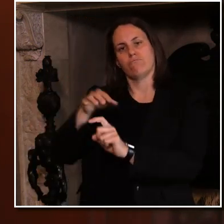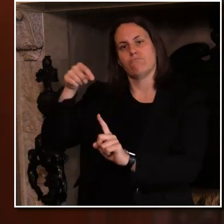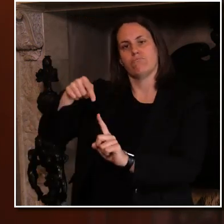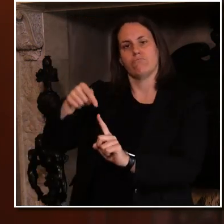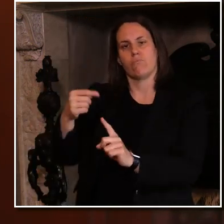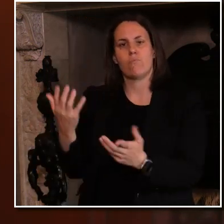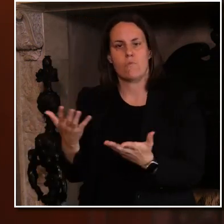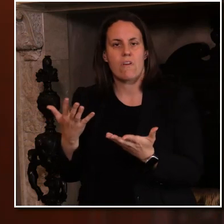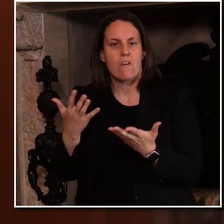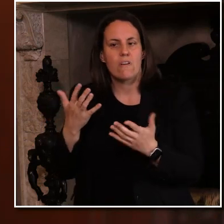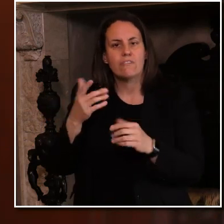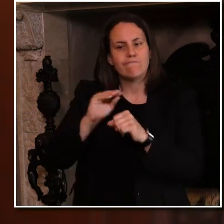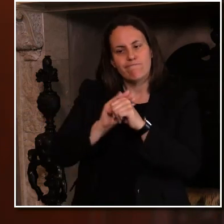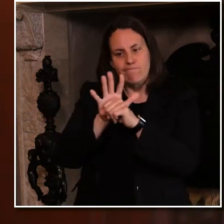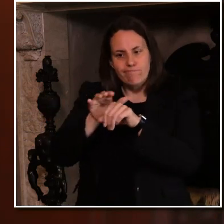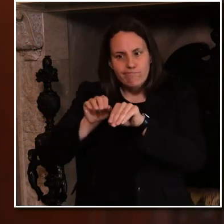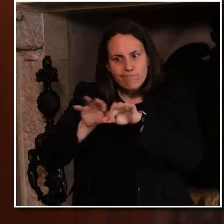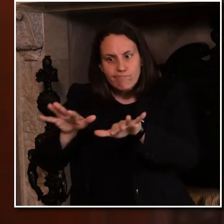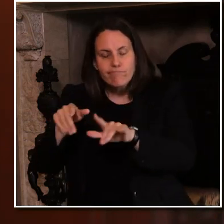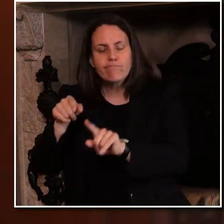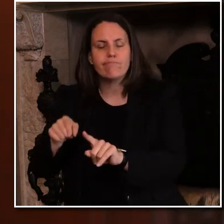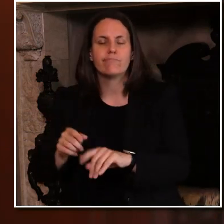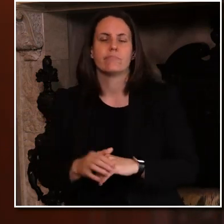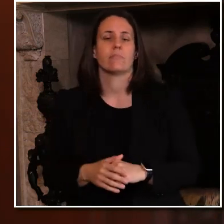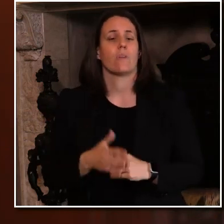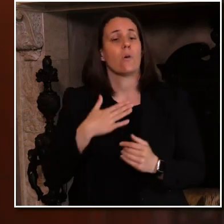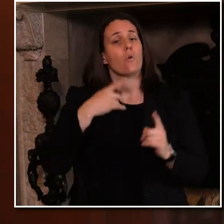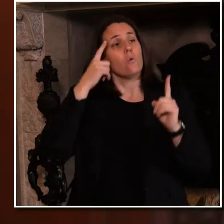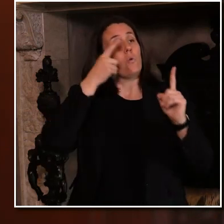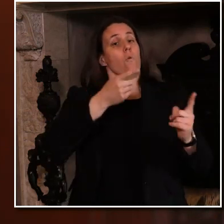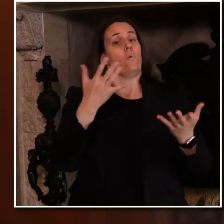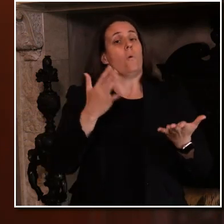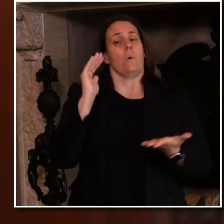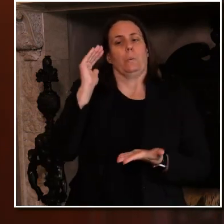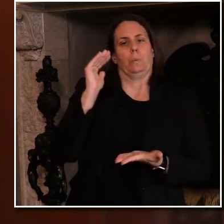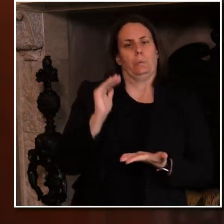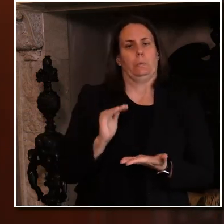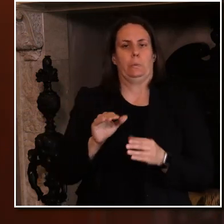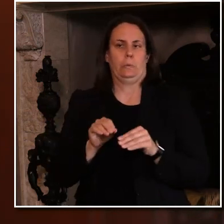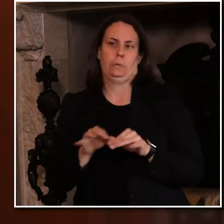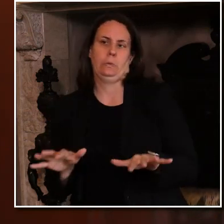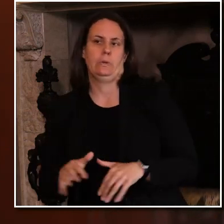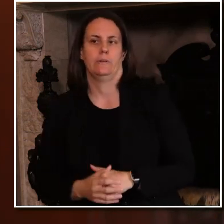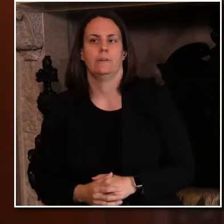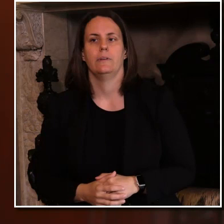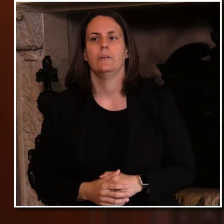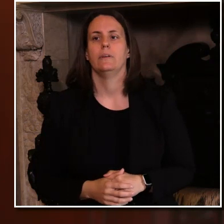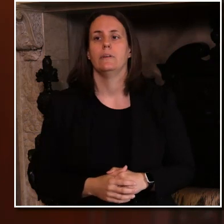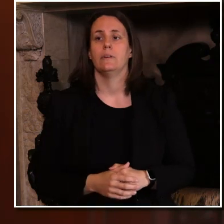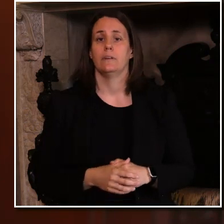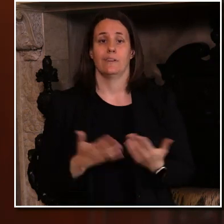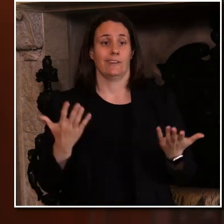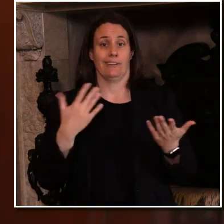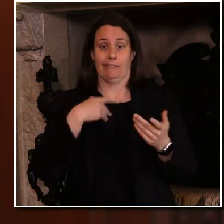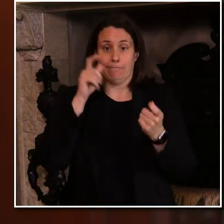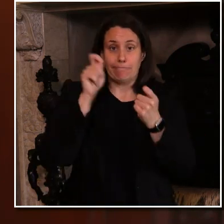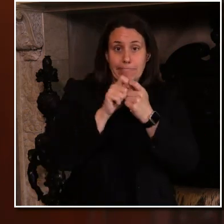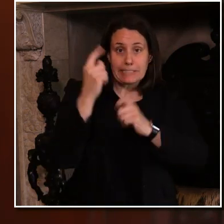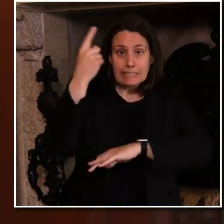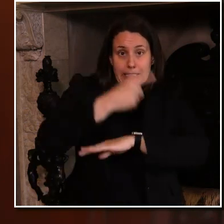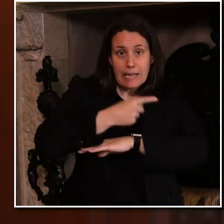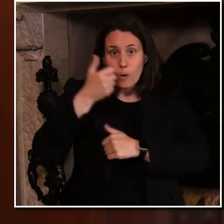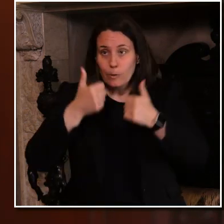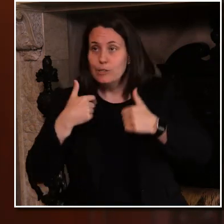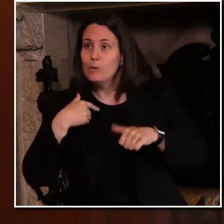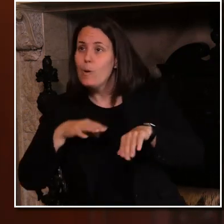switch. Believe me, I understand that is a frustrating answer. Small businesses can't operate on hypotheticals. Workers